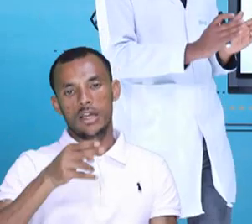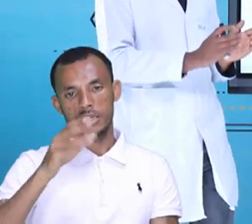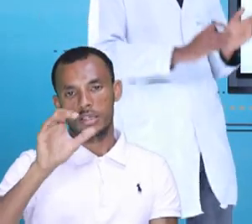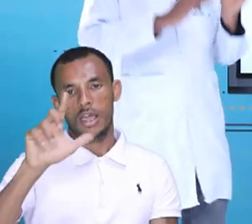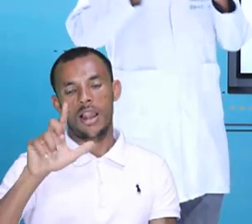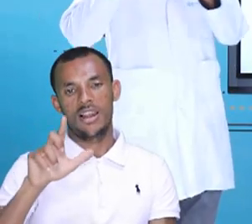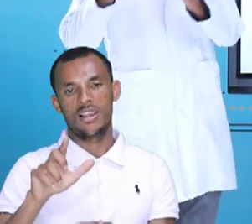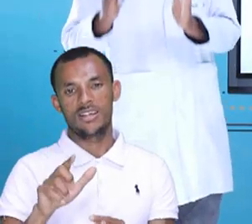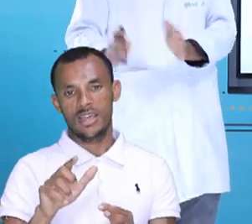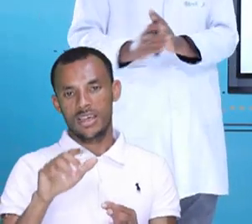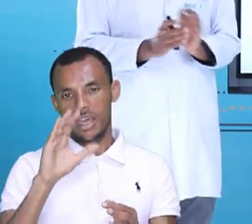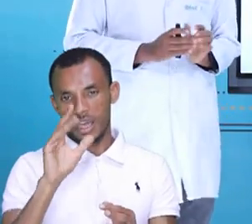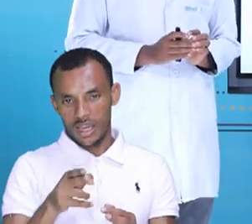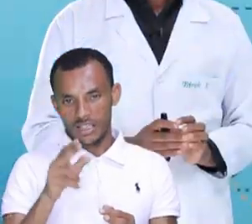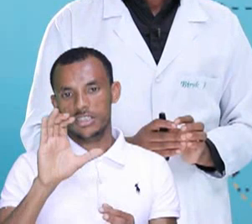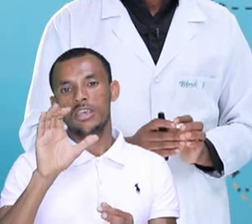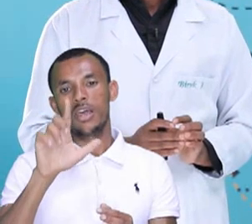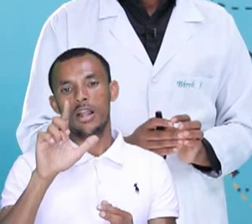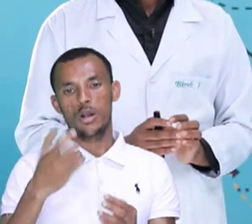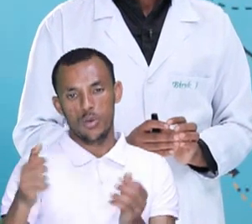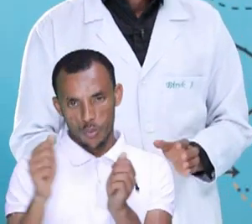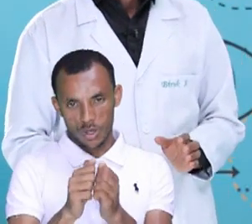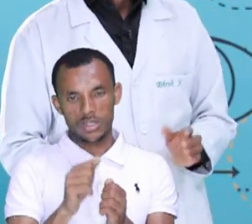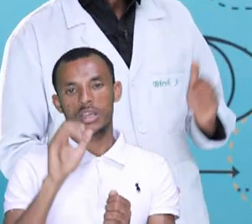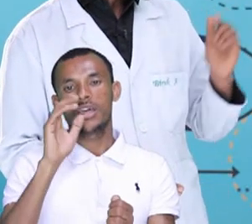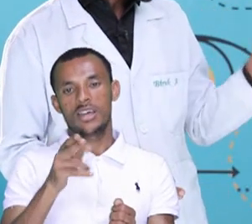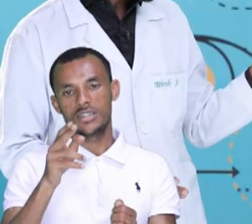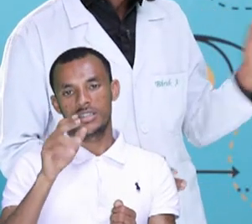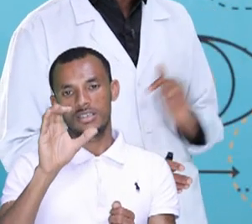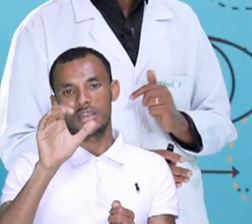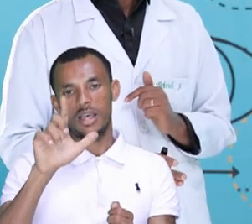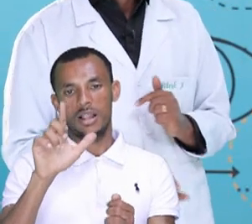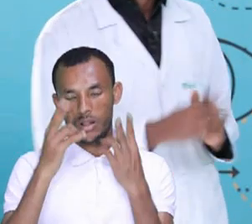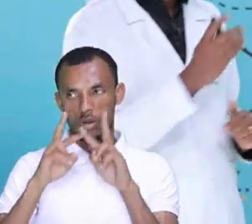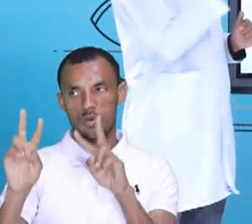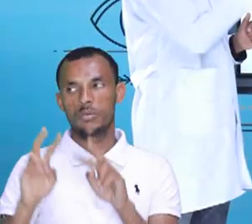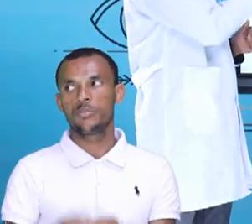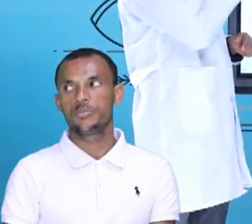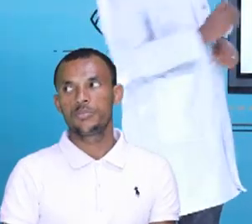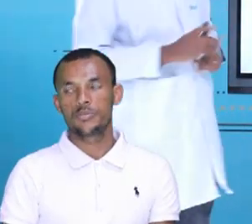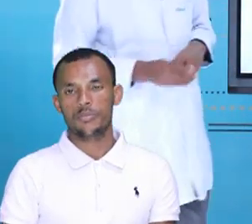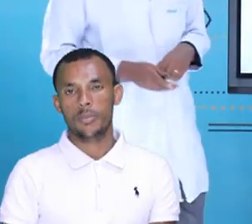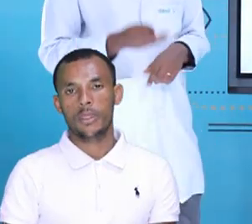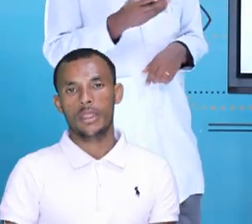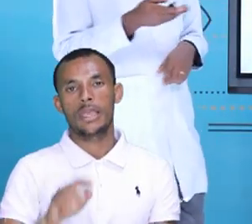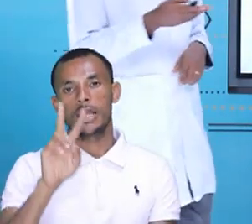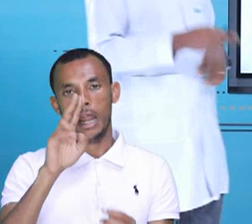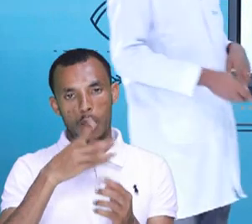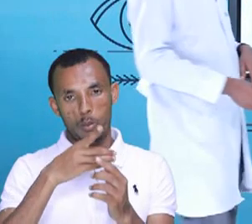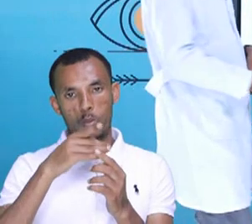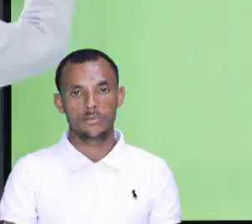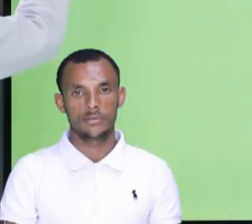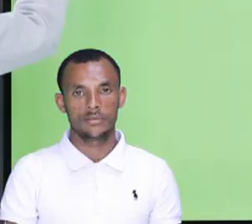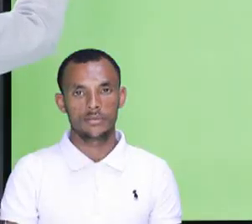attraction, HCl with HCl. Look, this one for dipole-dipole